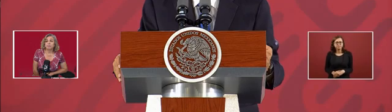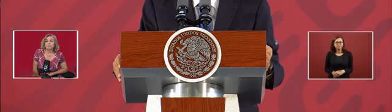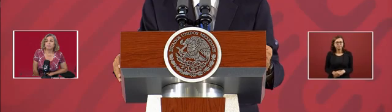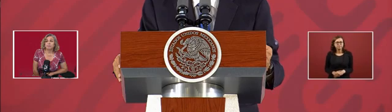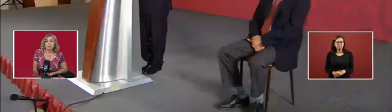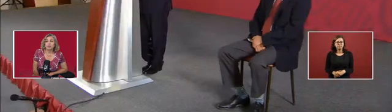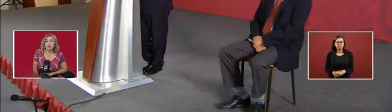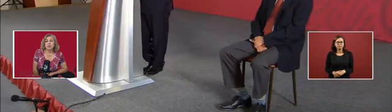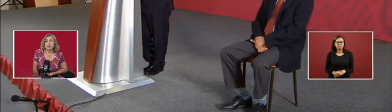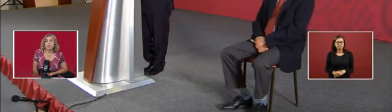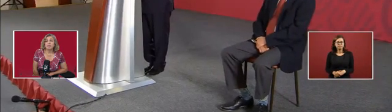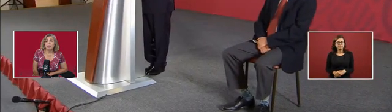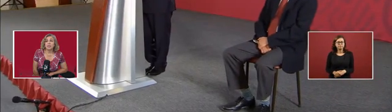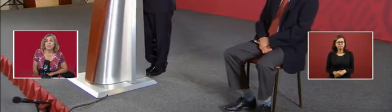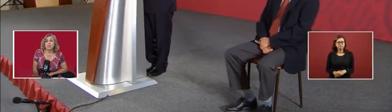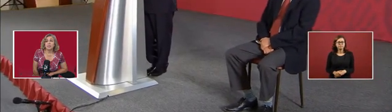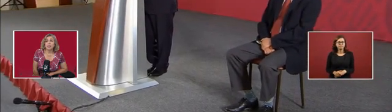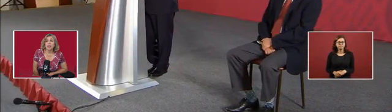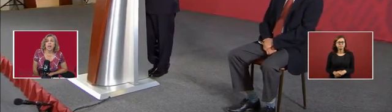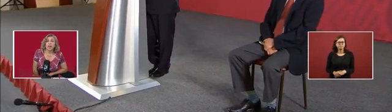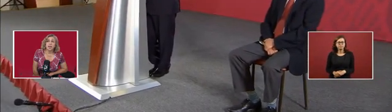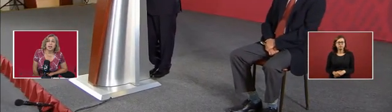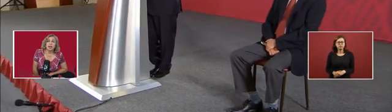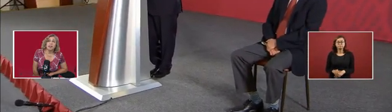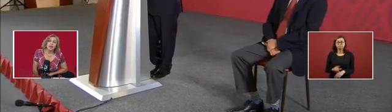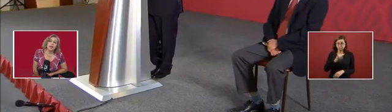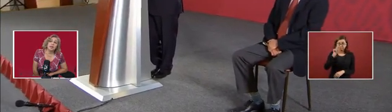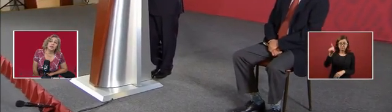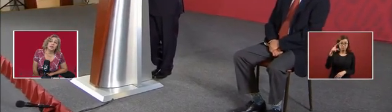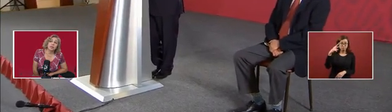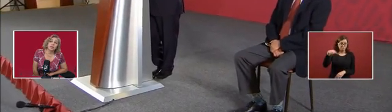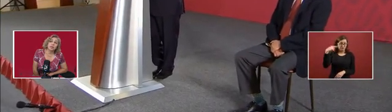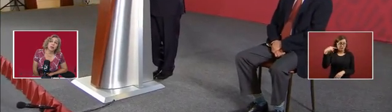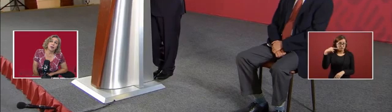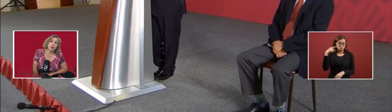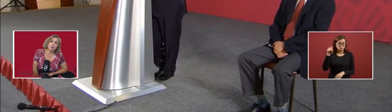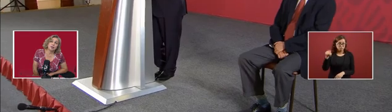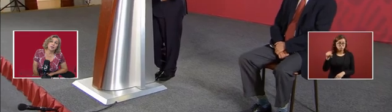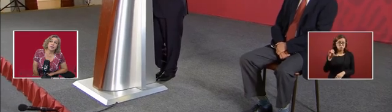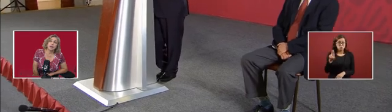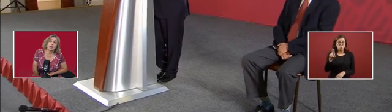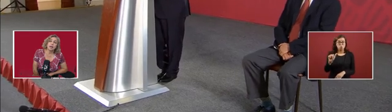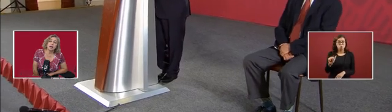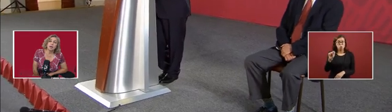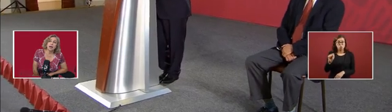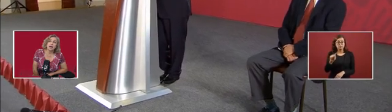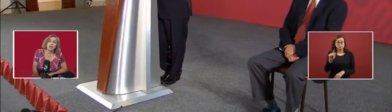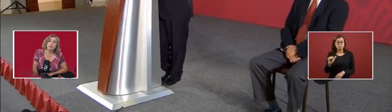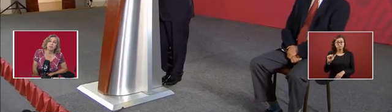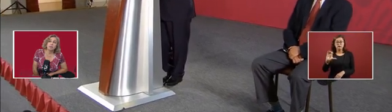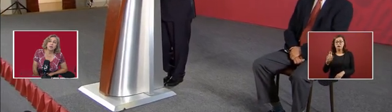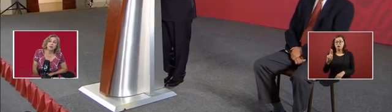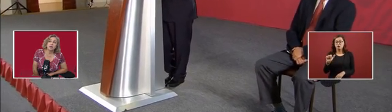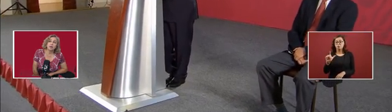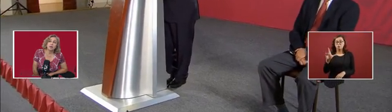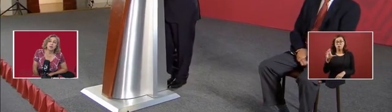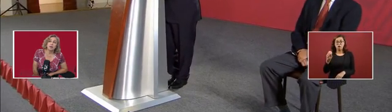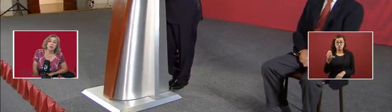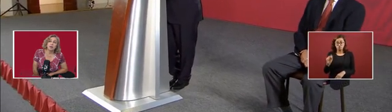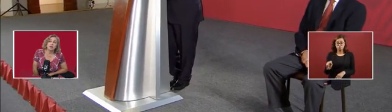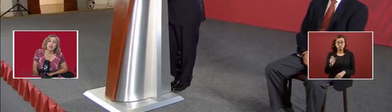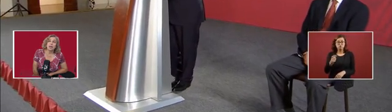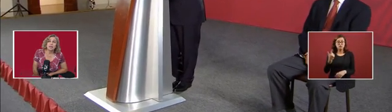and defraudados. then they're defrauded. Entonces, So informar mucho we need to a la gente, inform the dejar people más despiertos, and have them